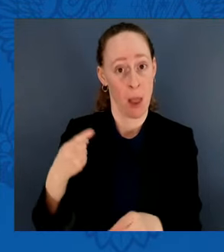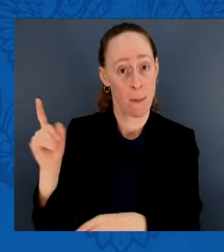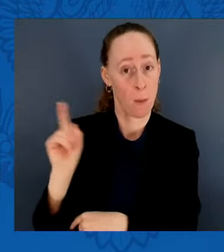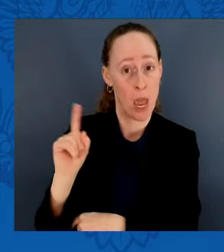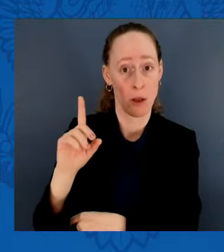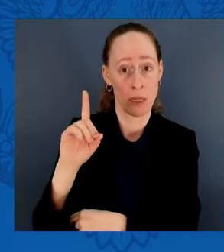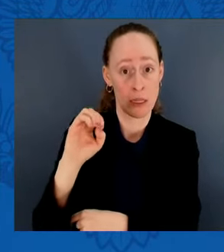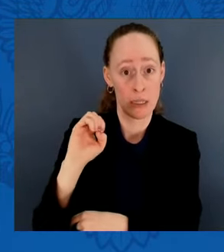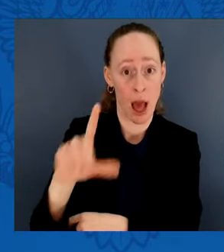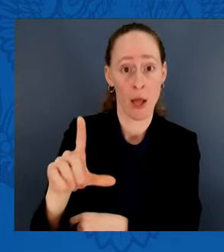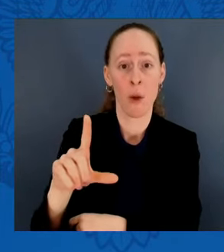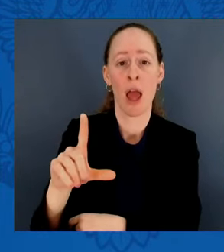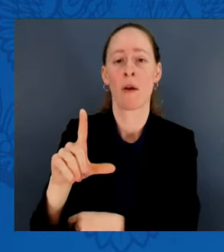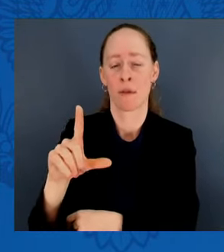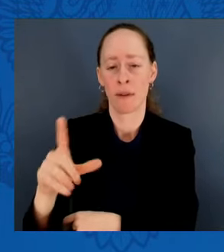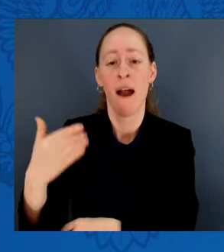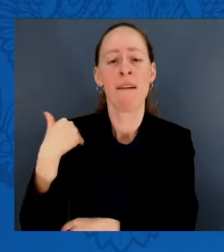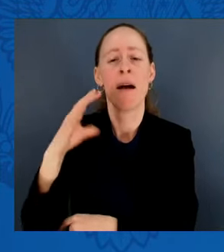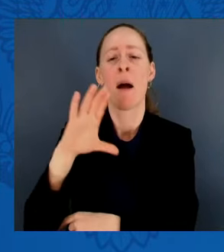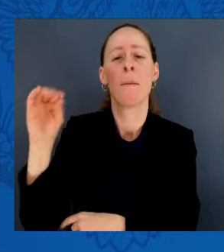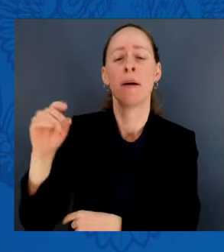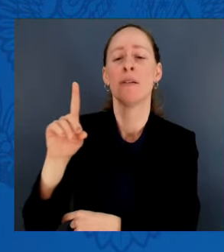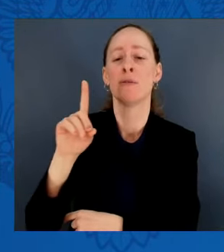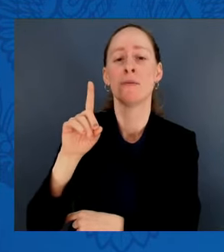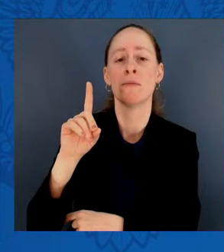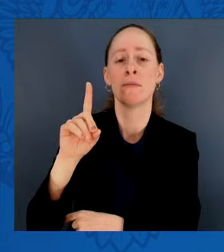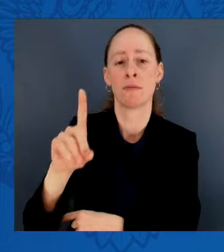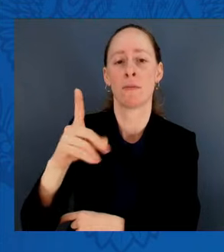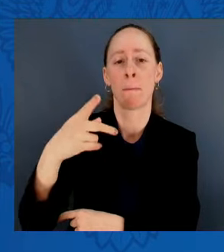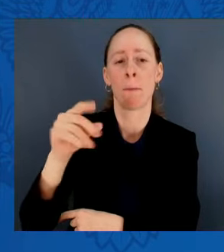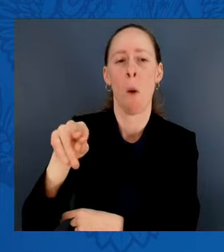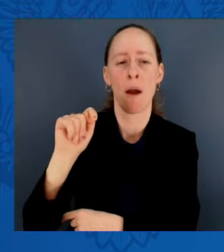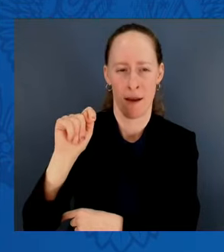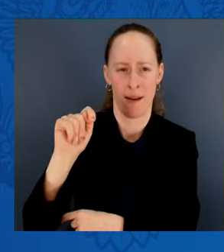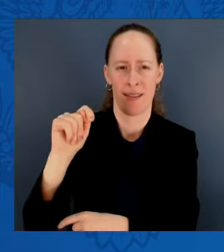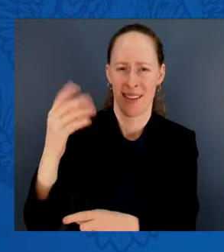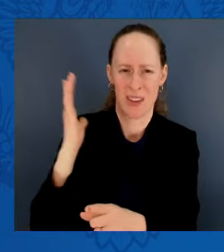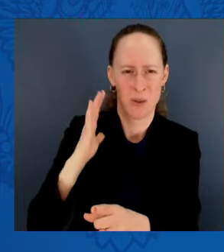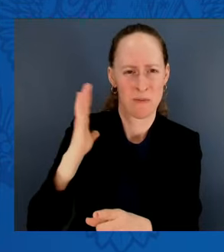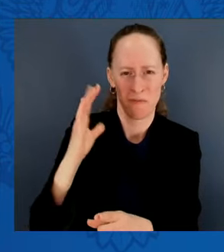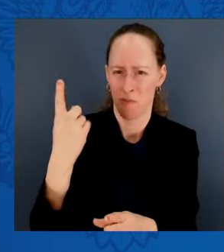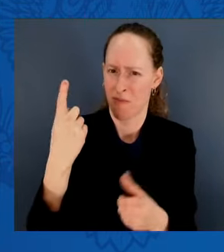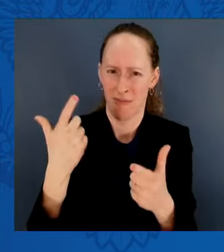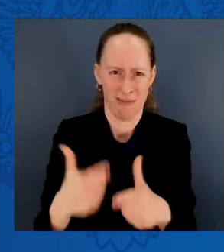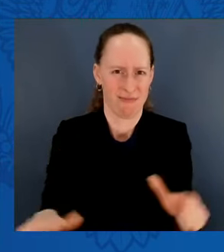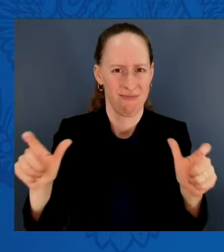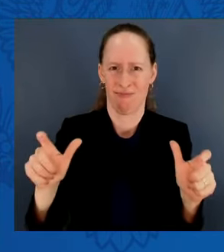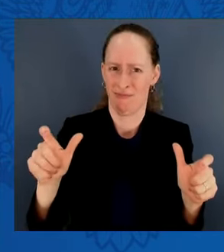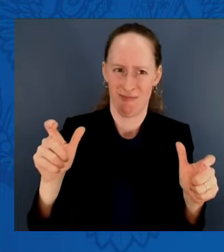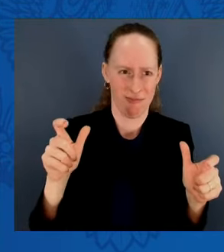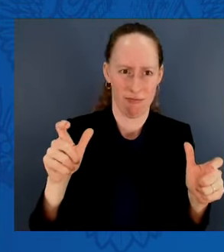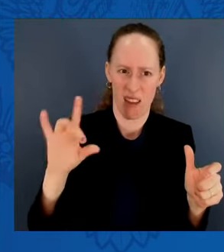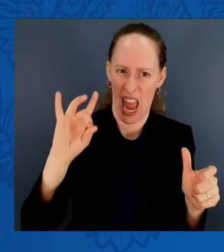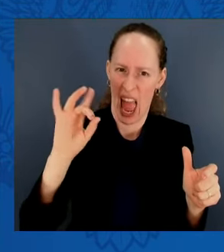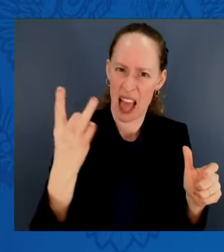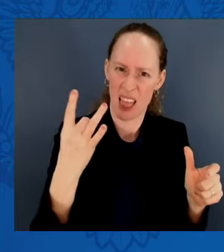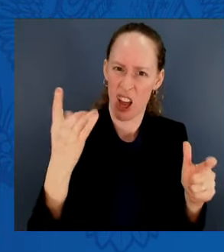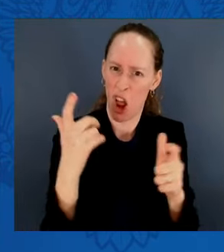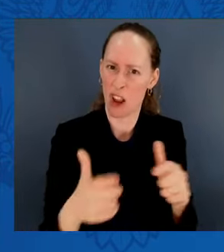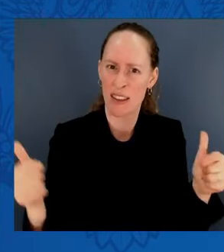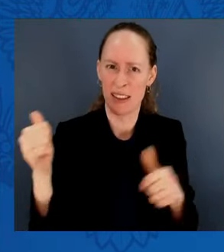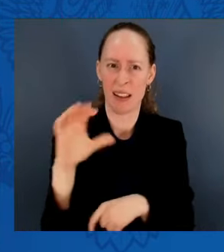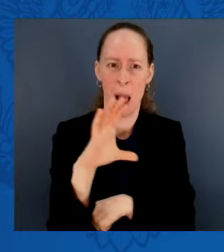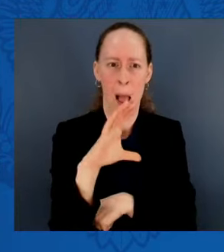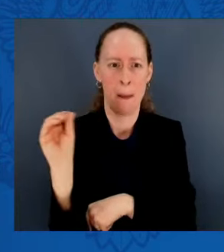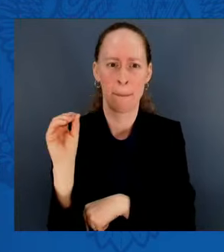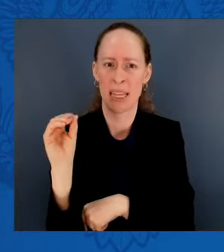they bought, they educated the workforce to that enterprise. But none of you do that anymore. Why are you angry with